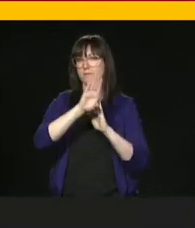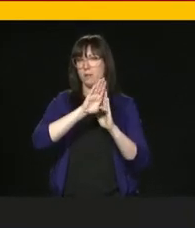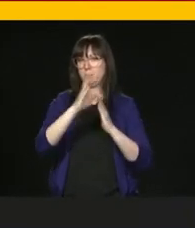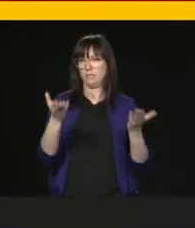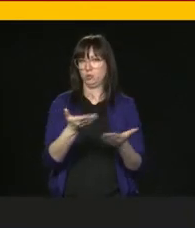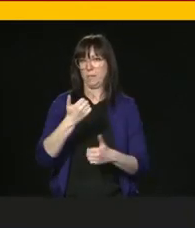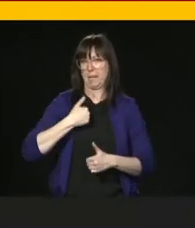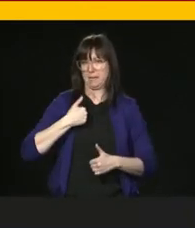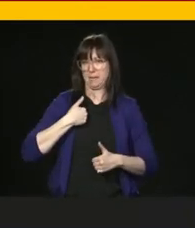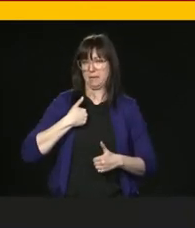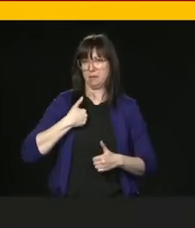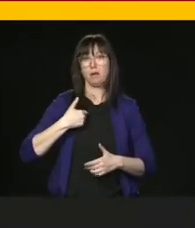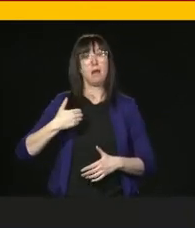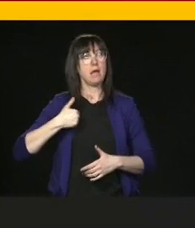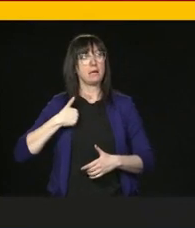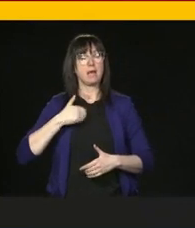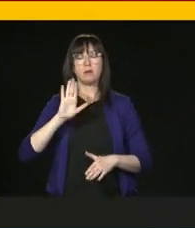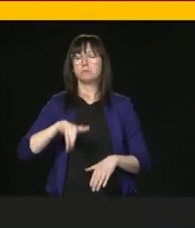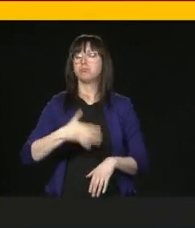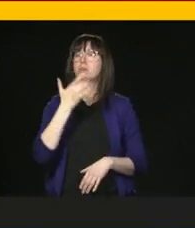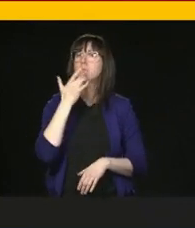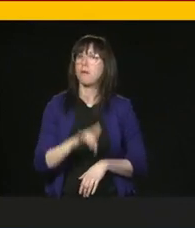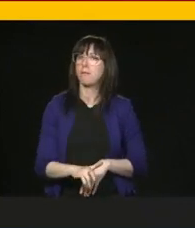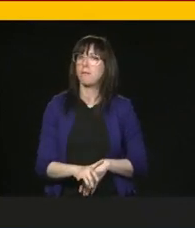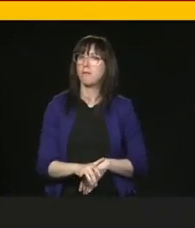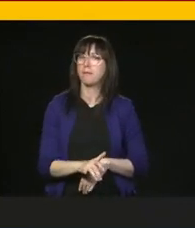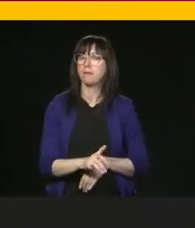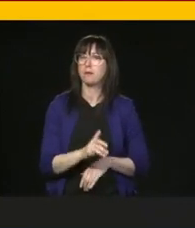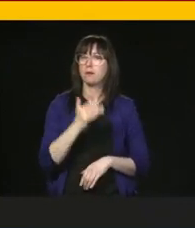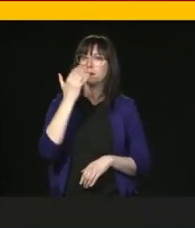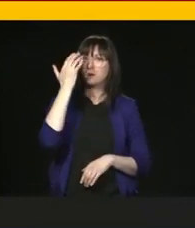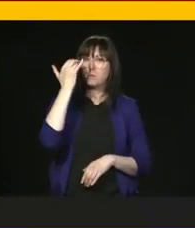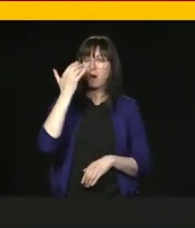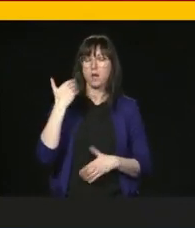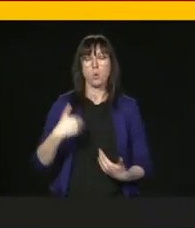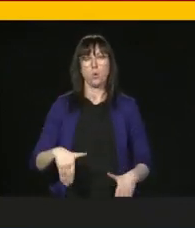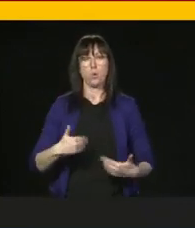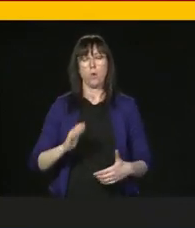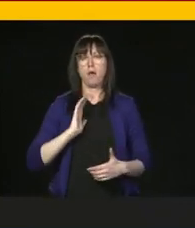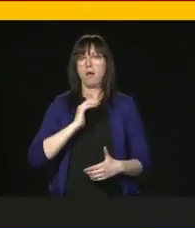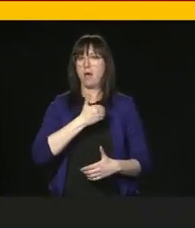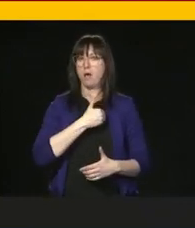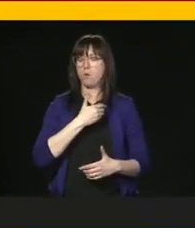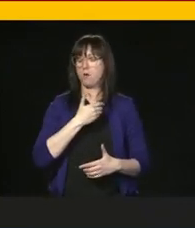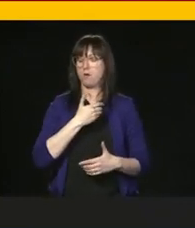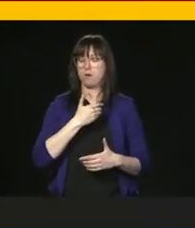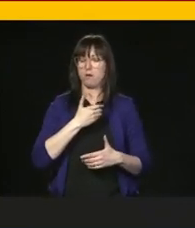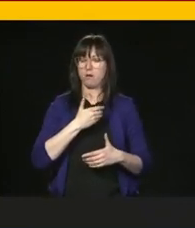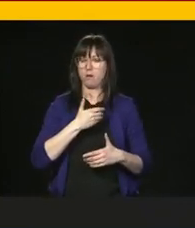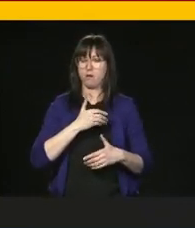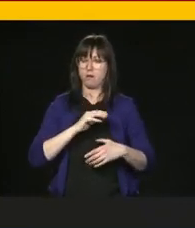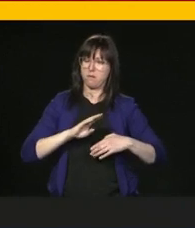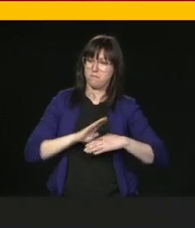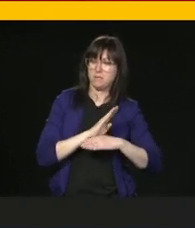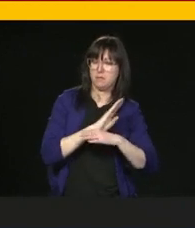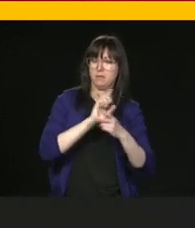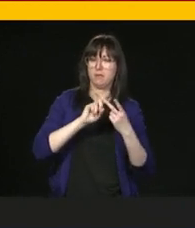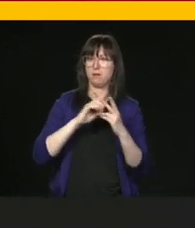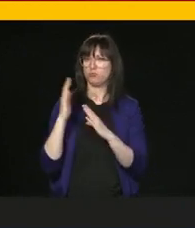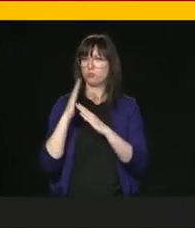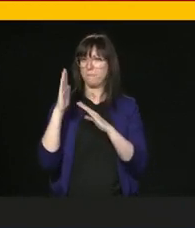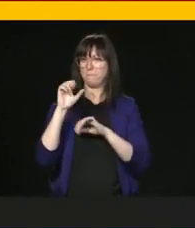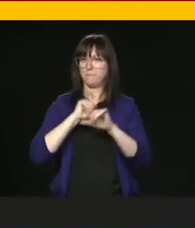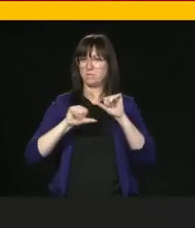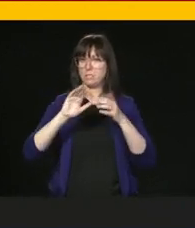have a very active and world-class scientific community. That is true from coast to